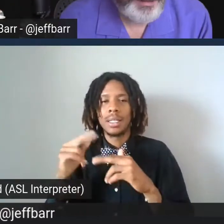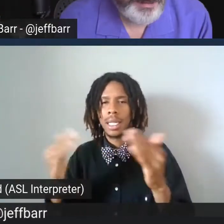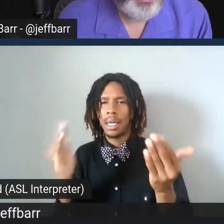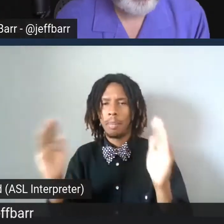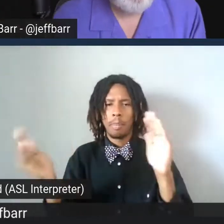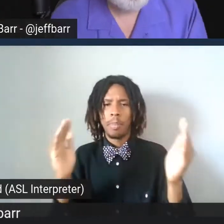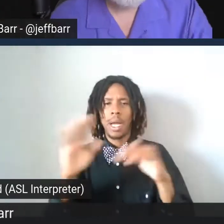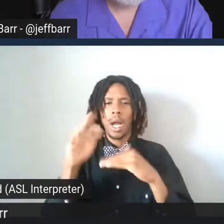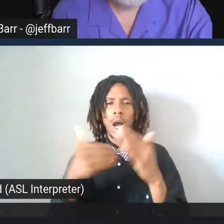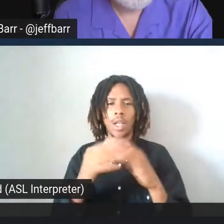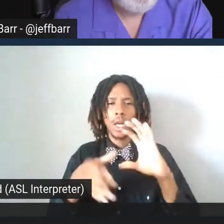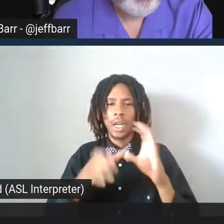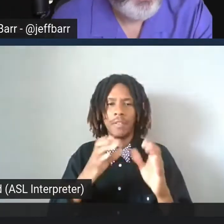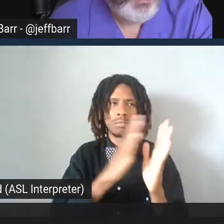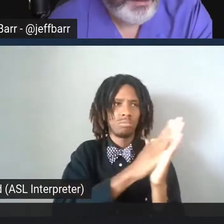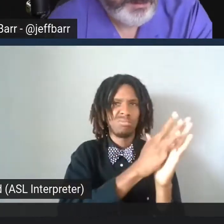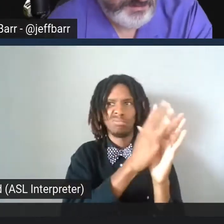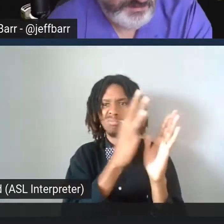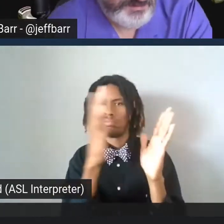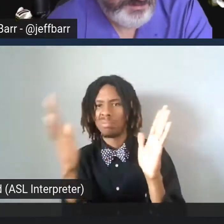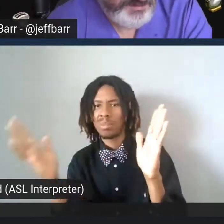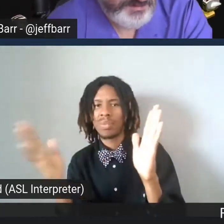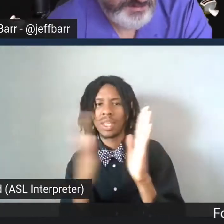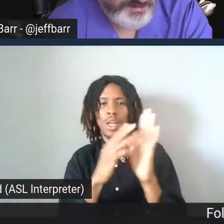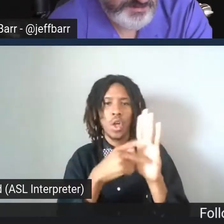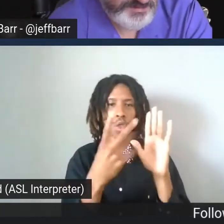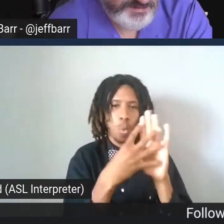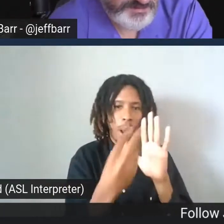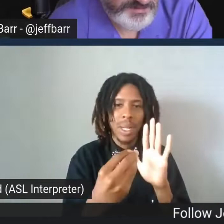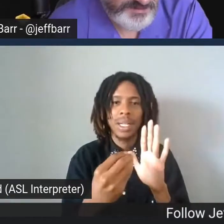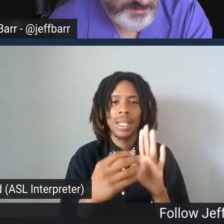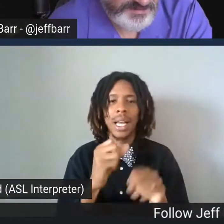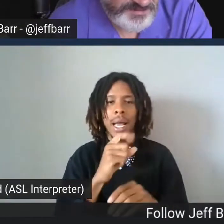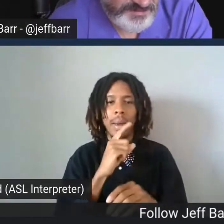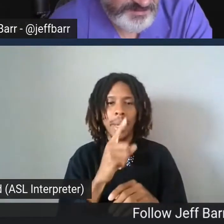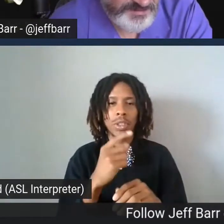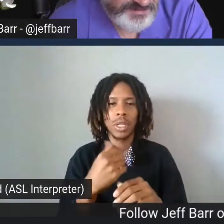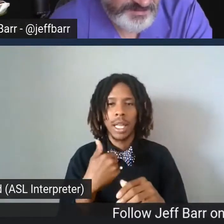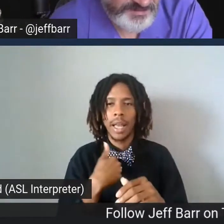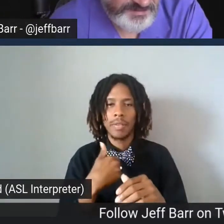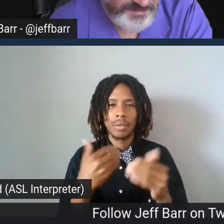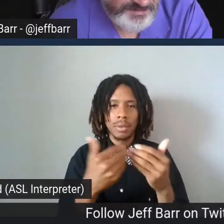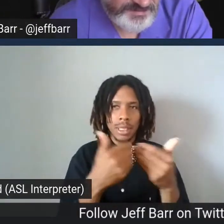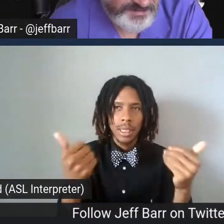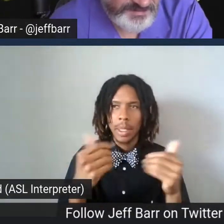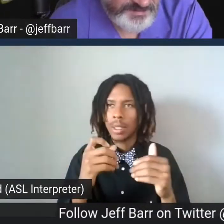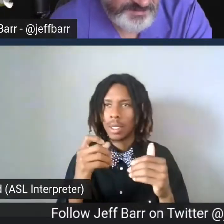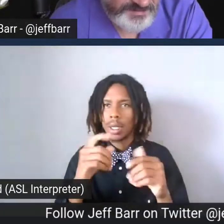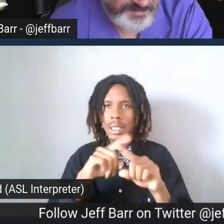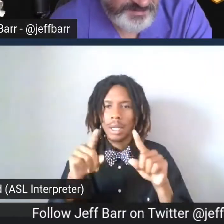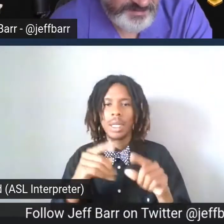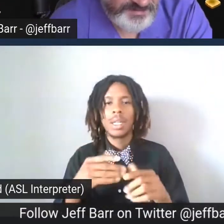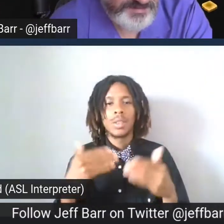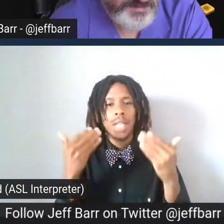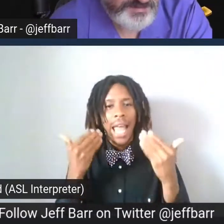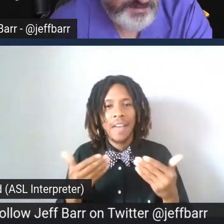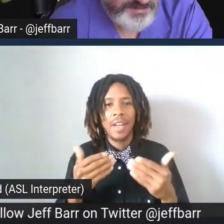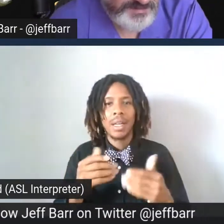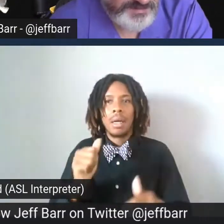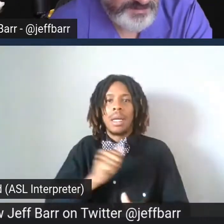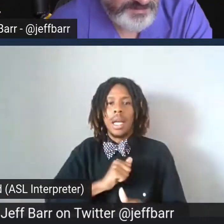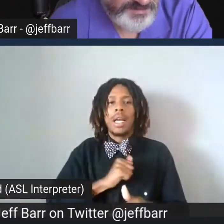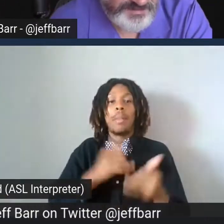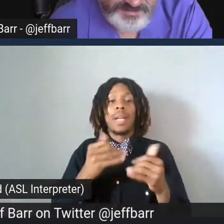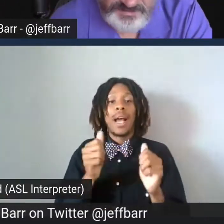all your configuration across replicas and make sure there's parity. So it was heavily manual, and now with